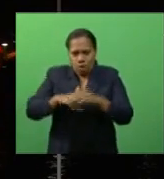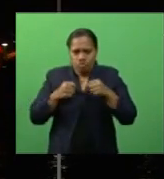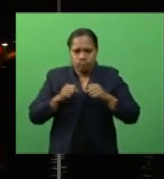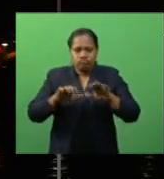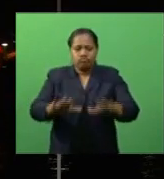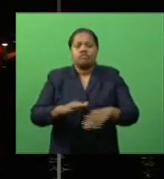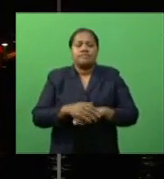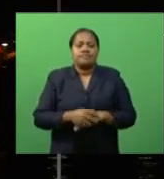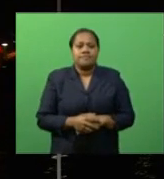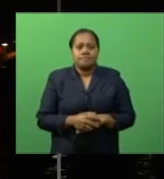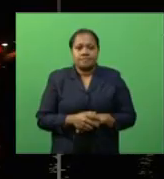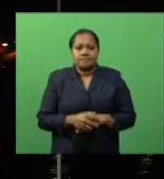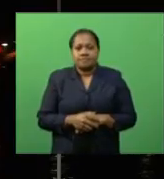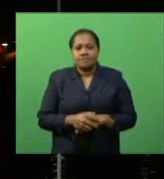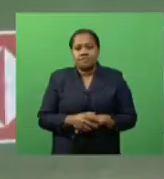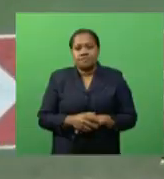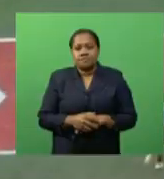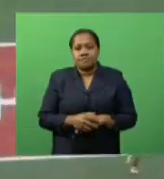Matarakula with the story.